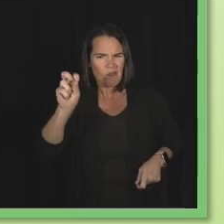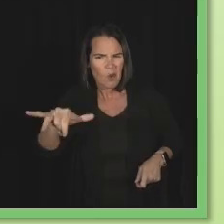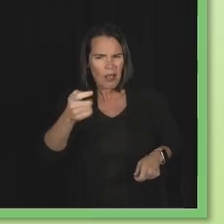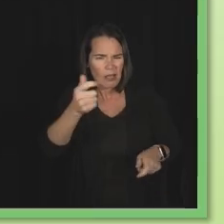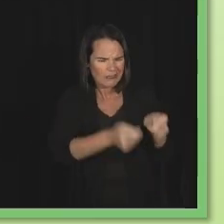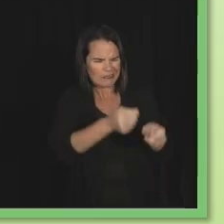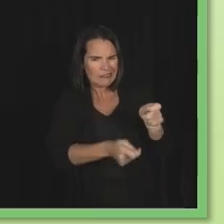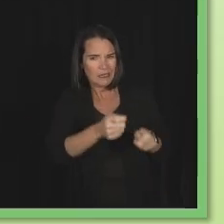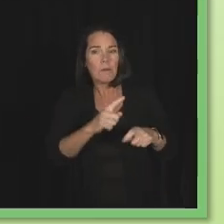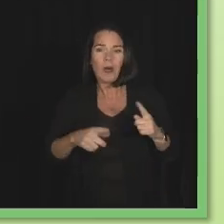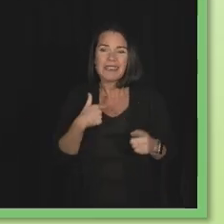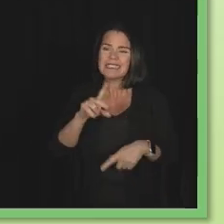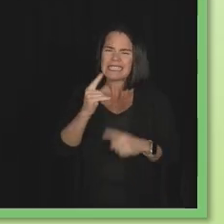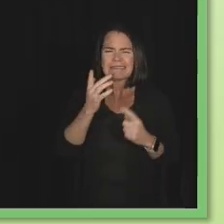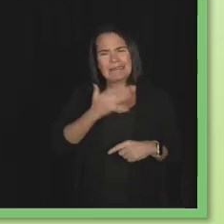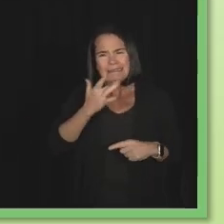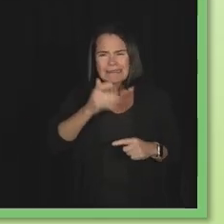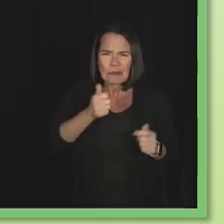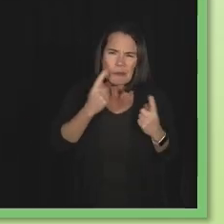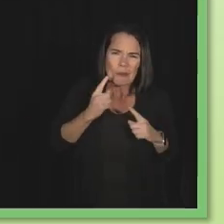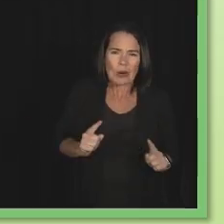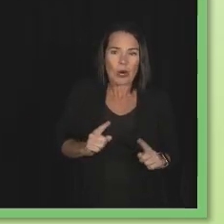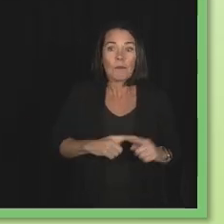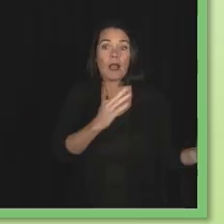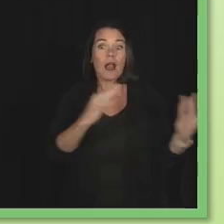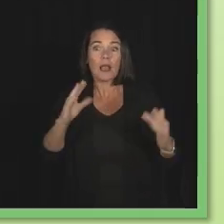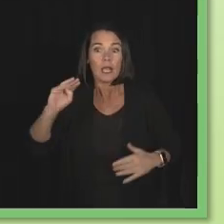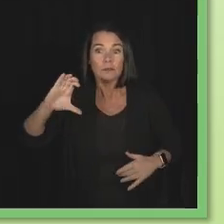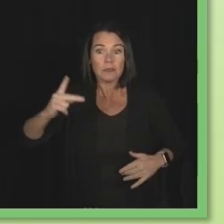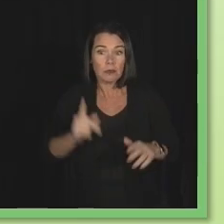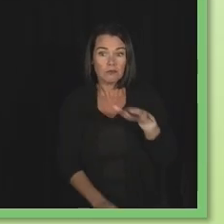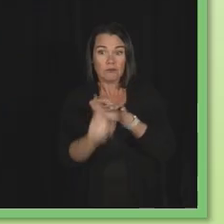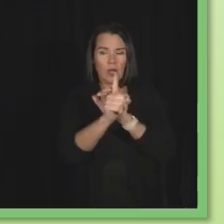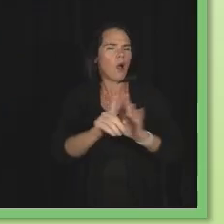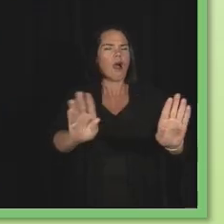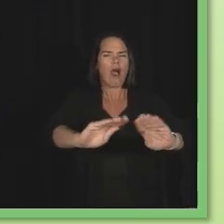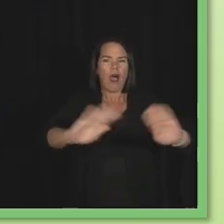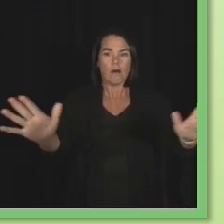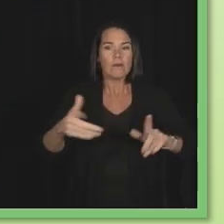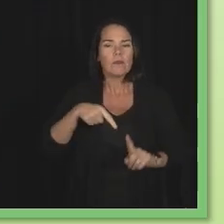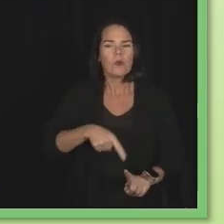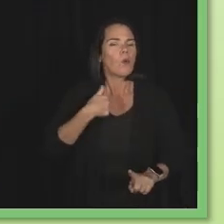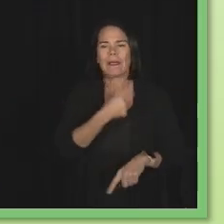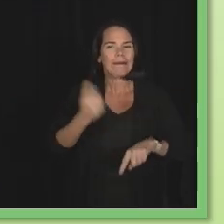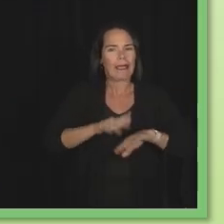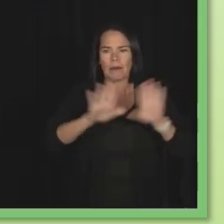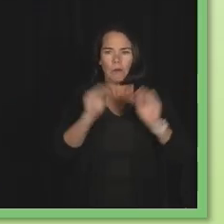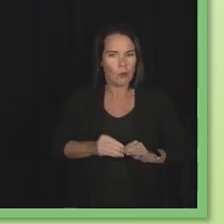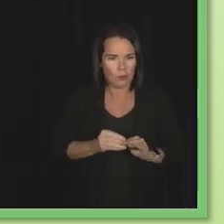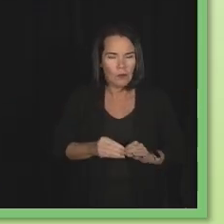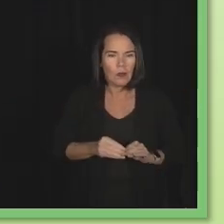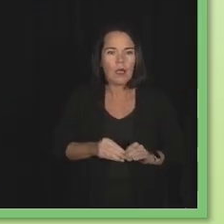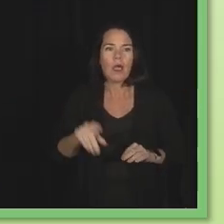we make it work. But when MCP came, it was a clear thing that we will not be able to do this